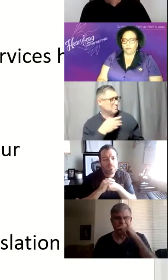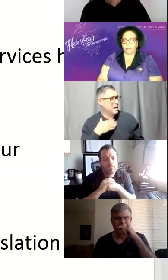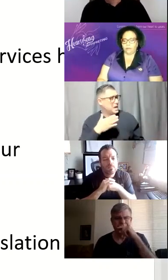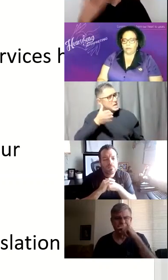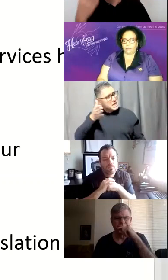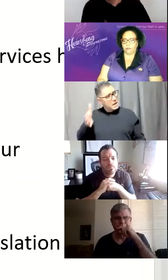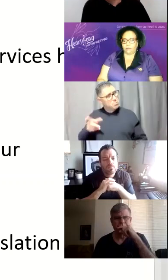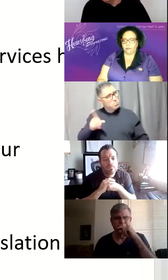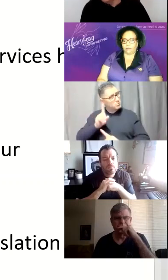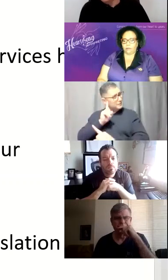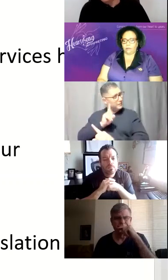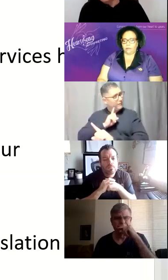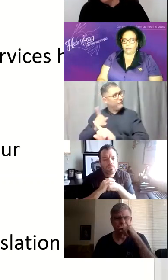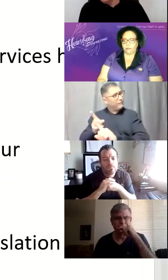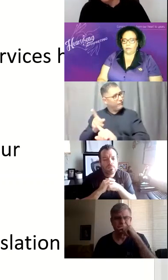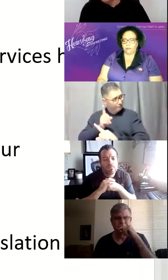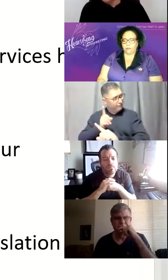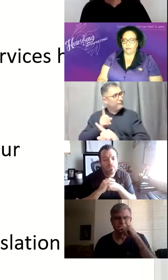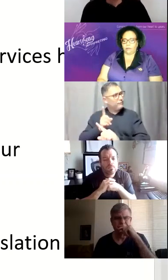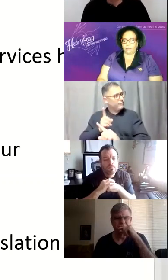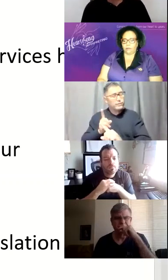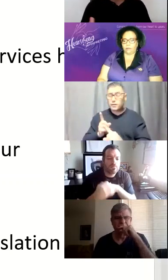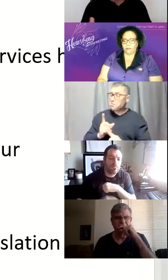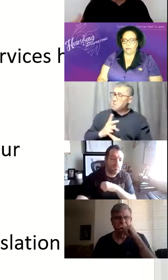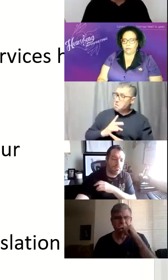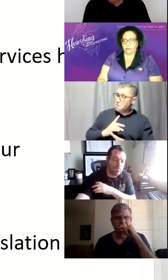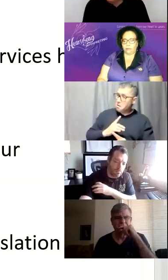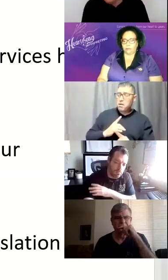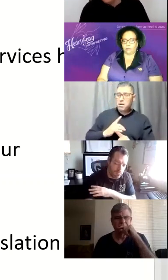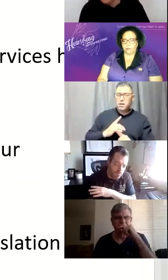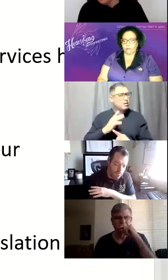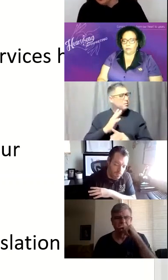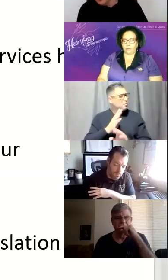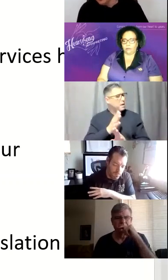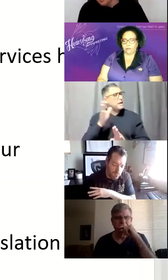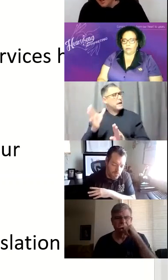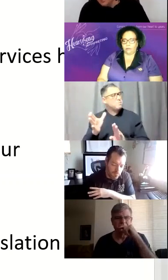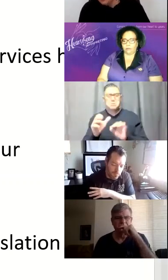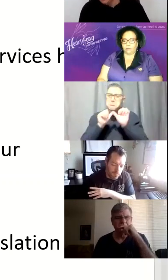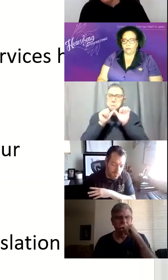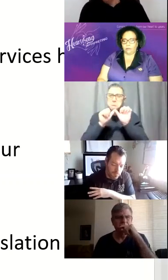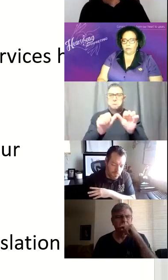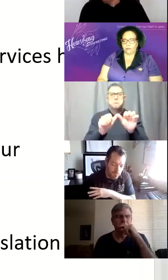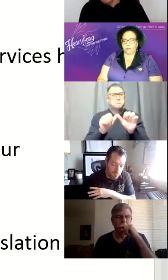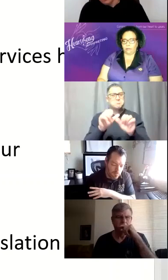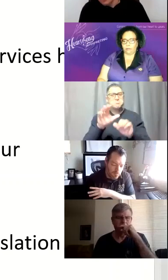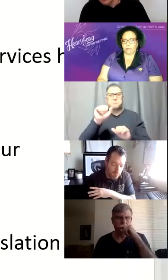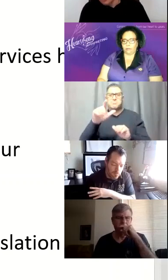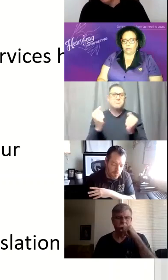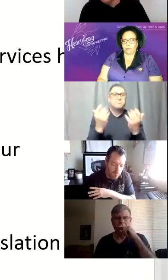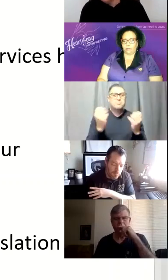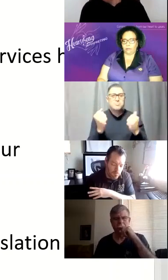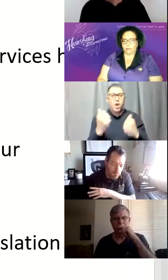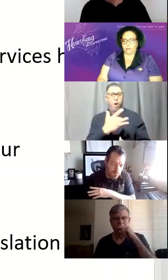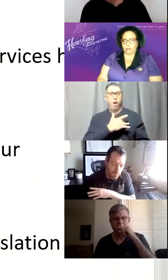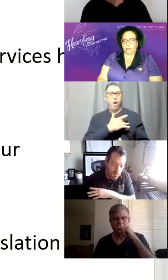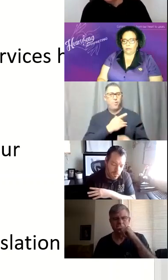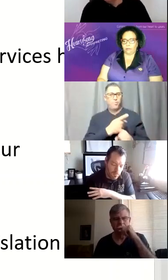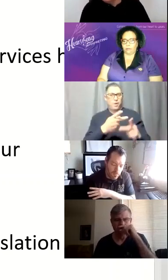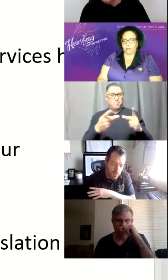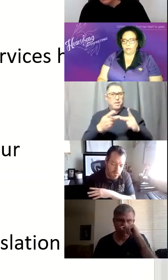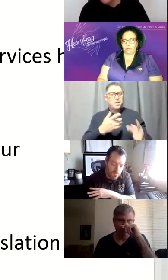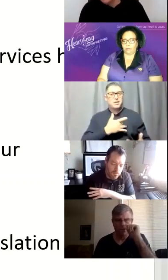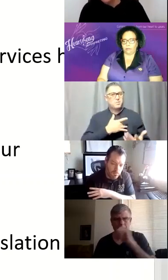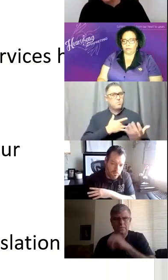she decided to continue to pursue an ASL based on this neighbor, which was kind of neat. But her heart was in the right place. She was